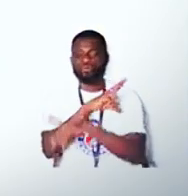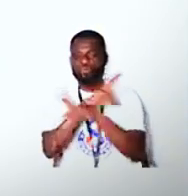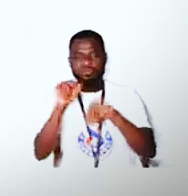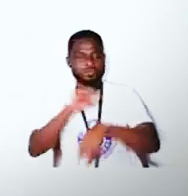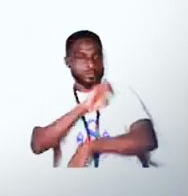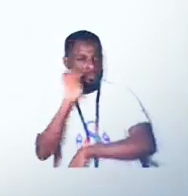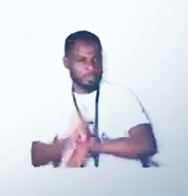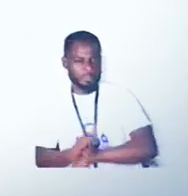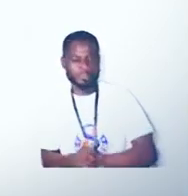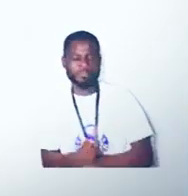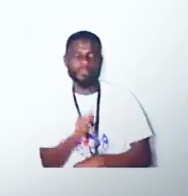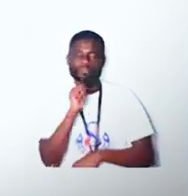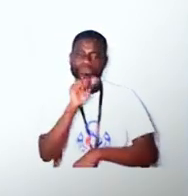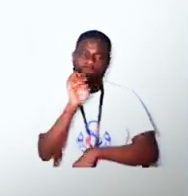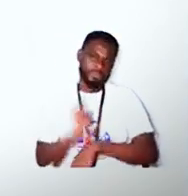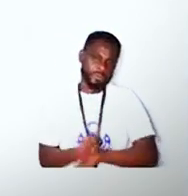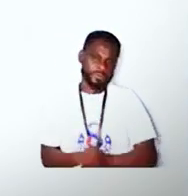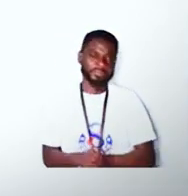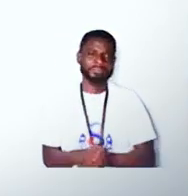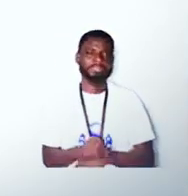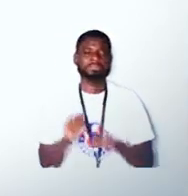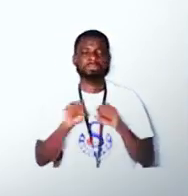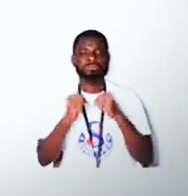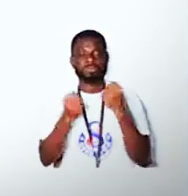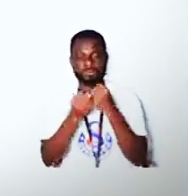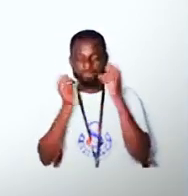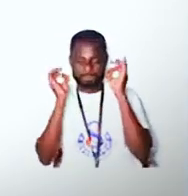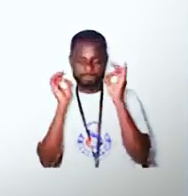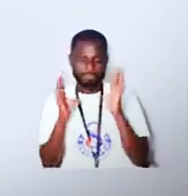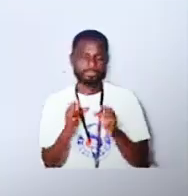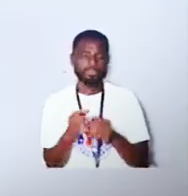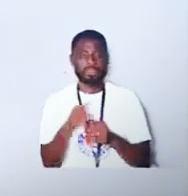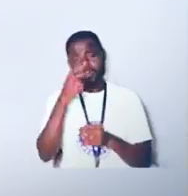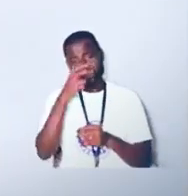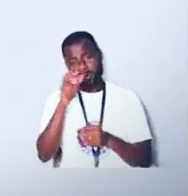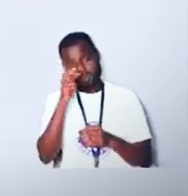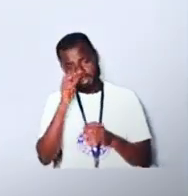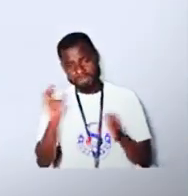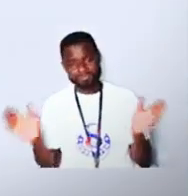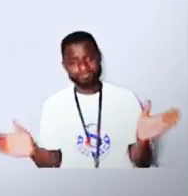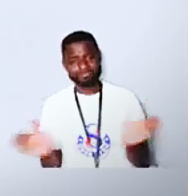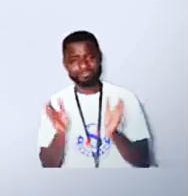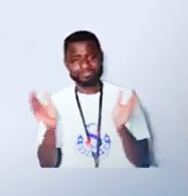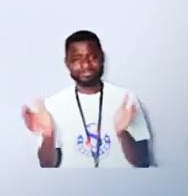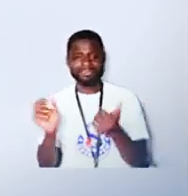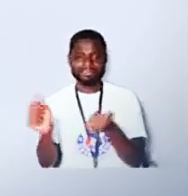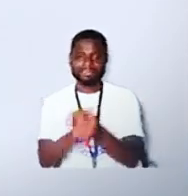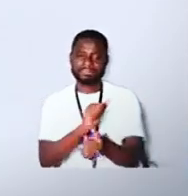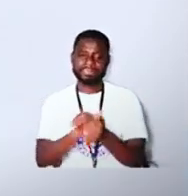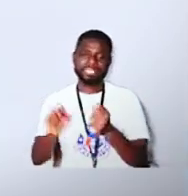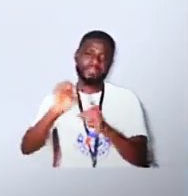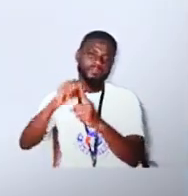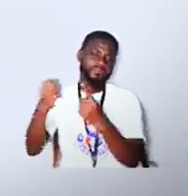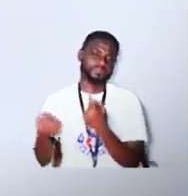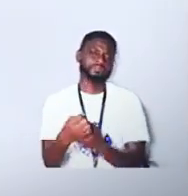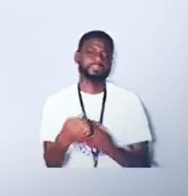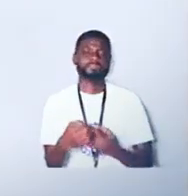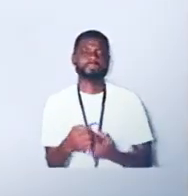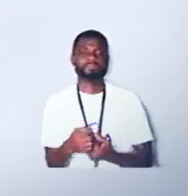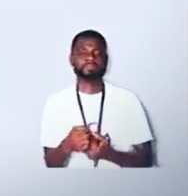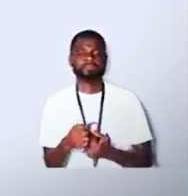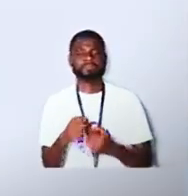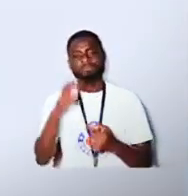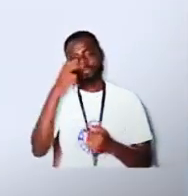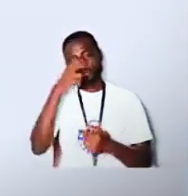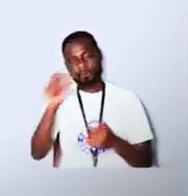Corruption is a social danger. It facilitates environmental degradation.